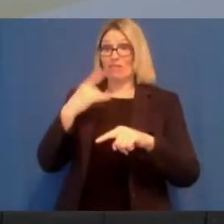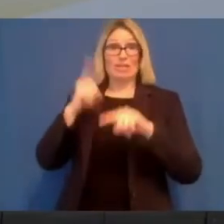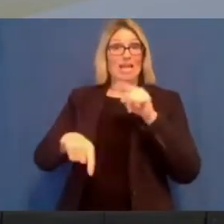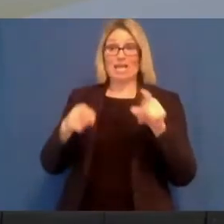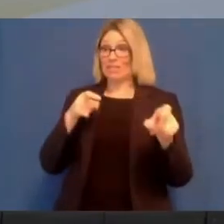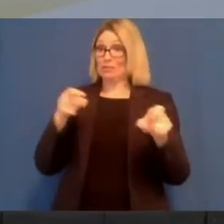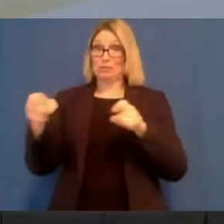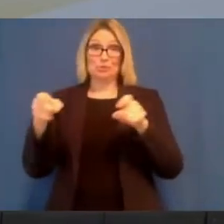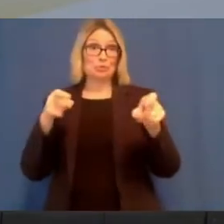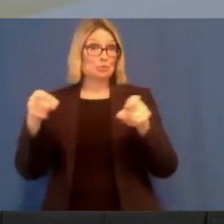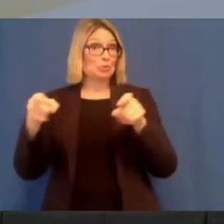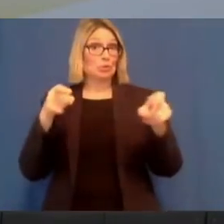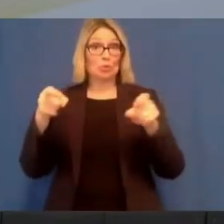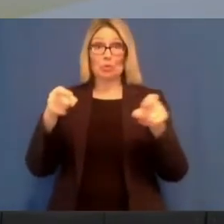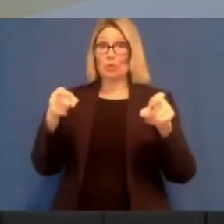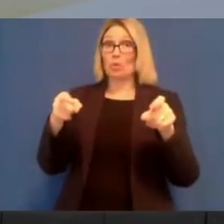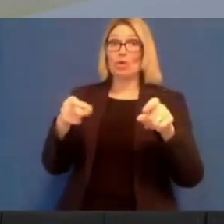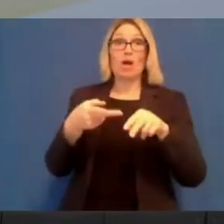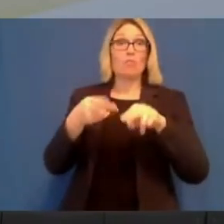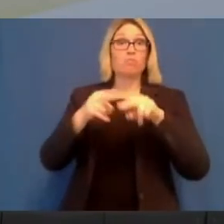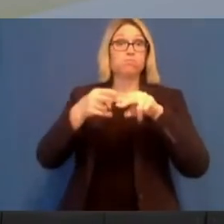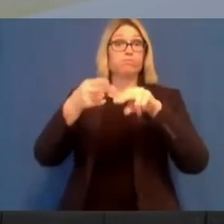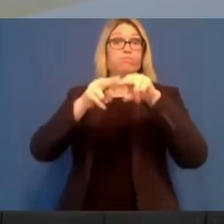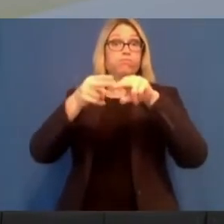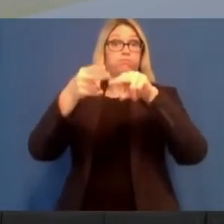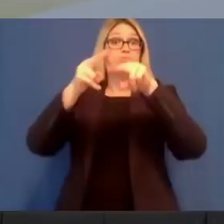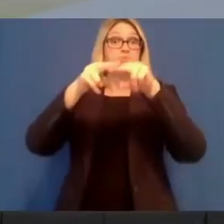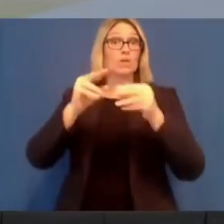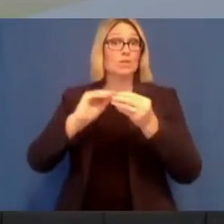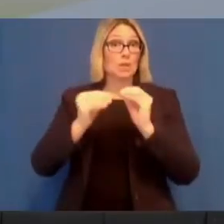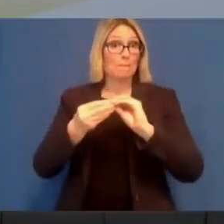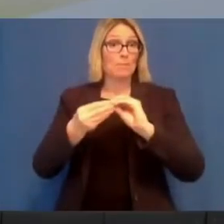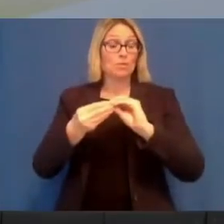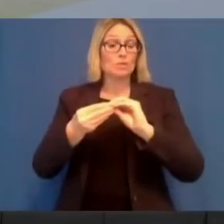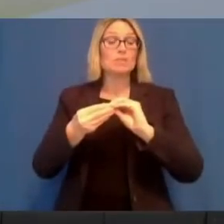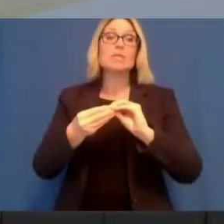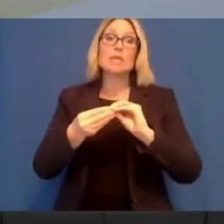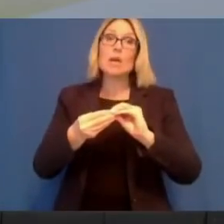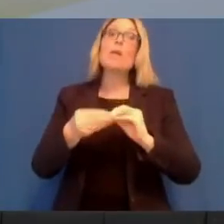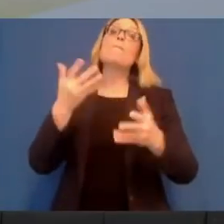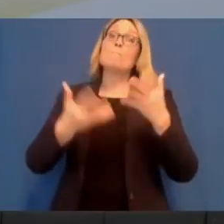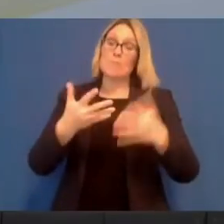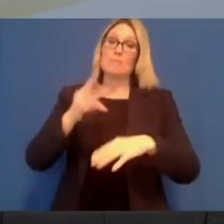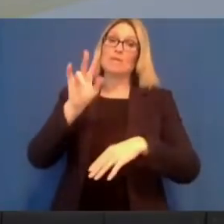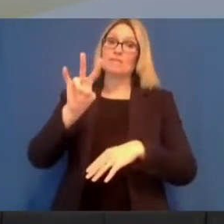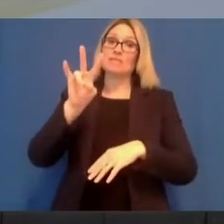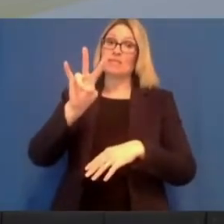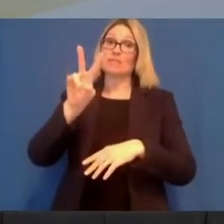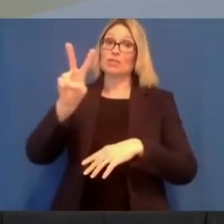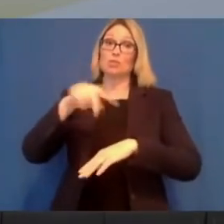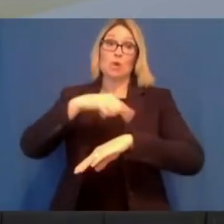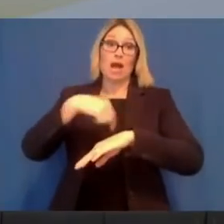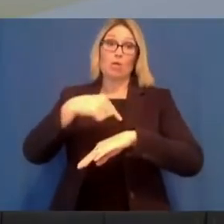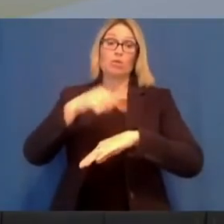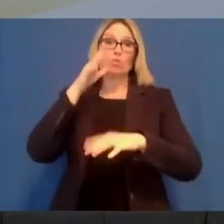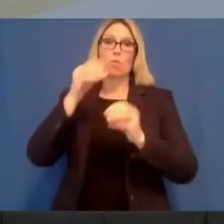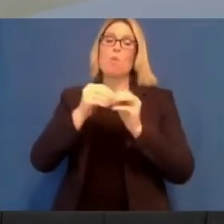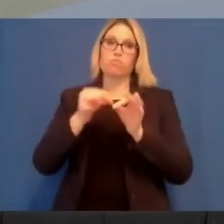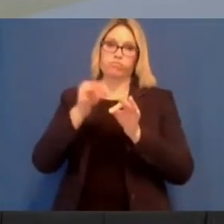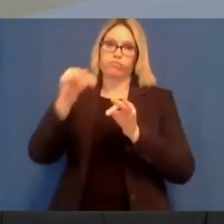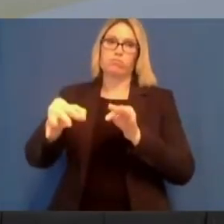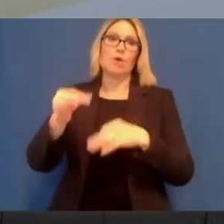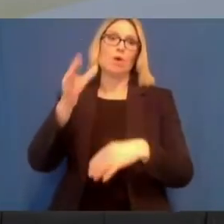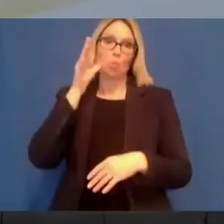outbreak that is currently underway here. So that may extend it. I really hope that's not the case. I